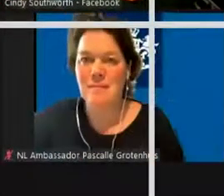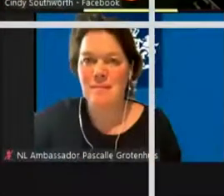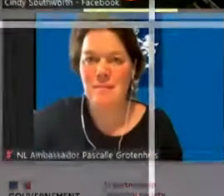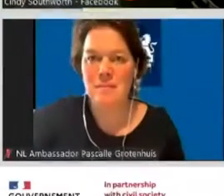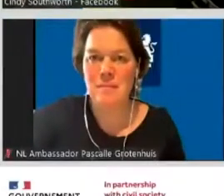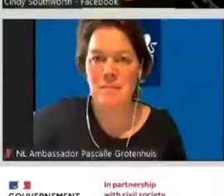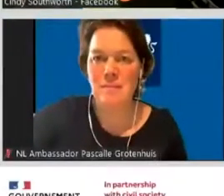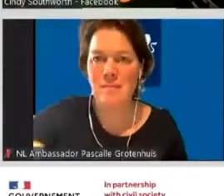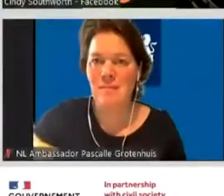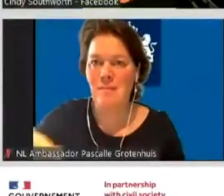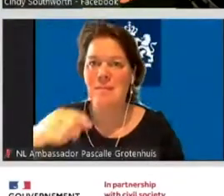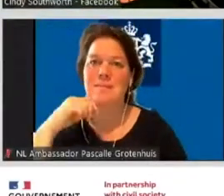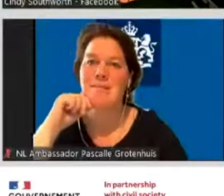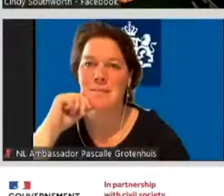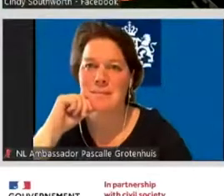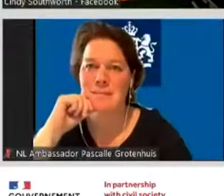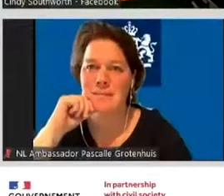Thank you so much.